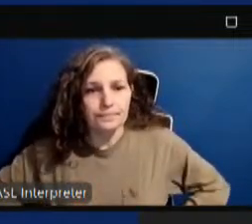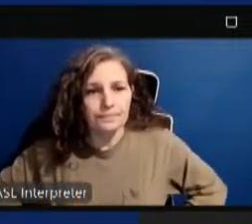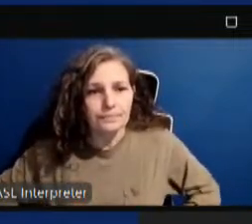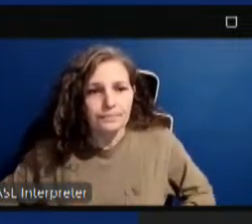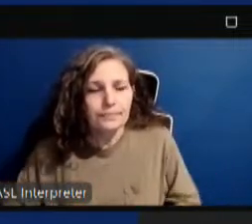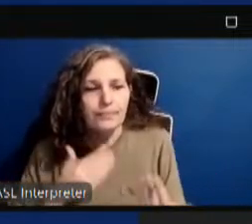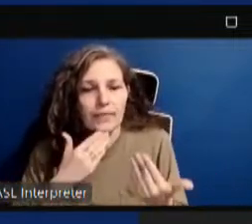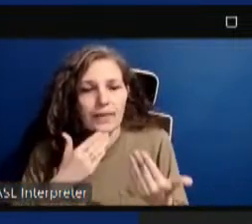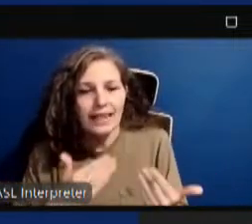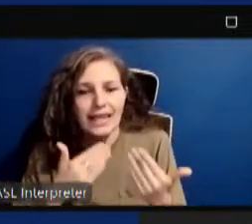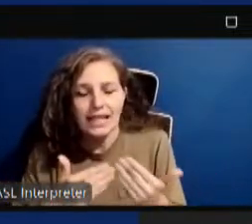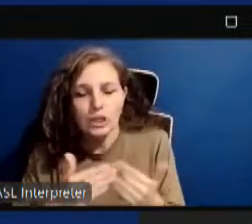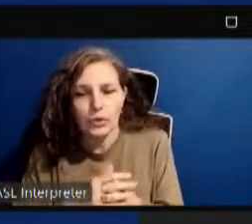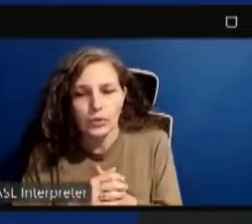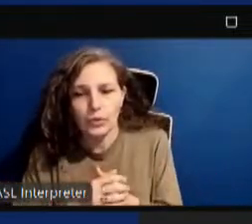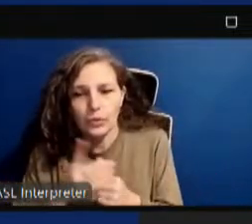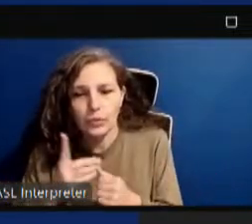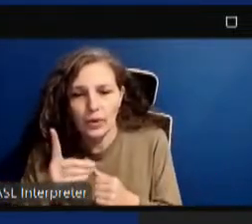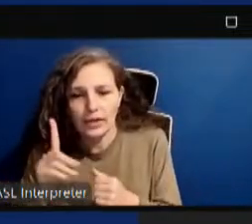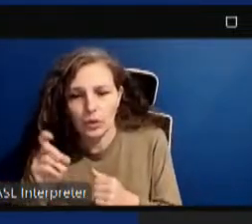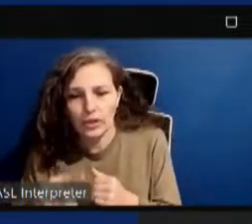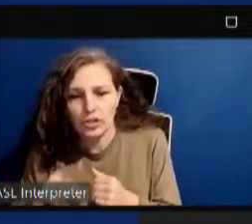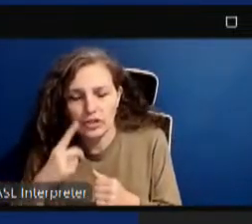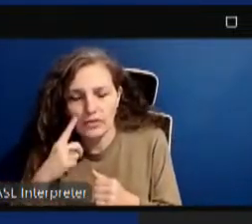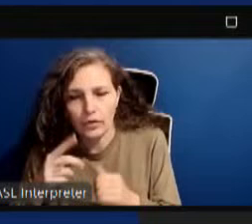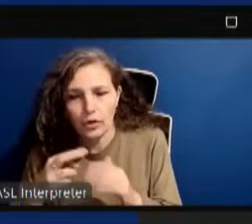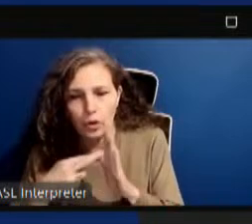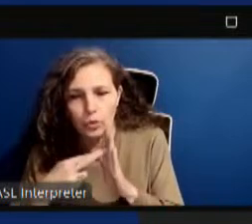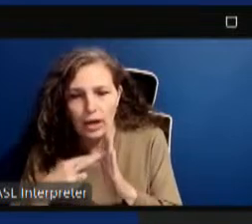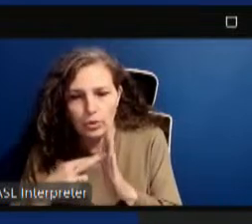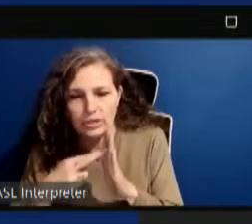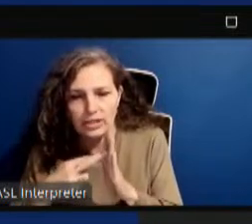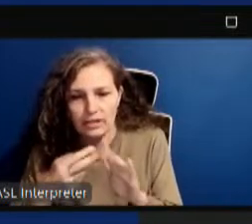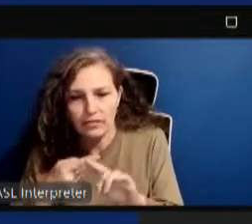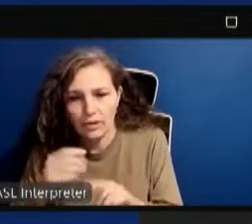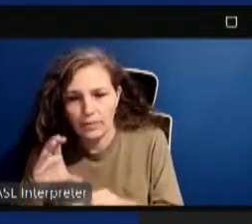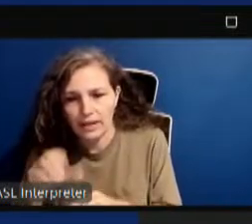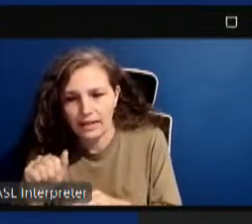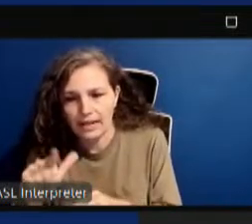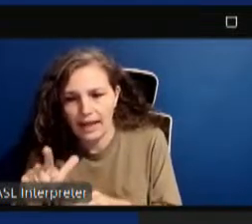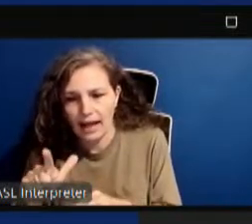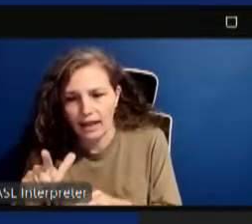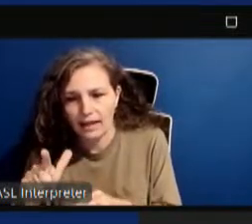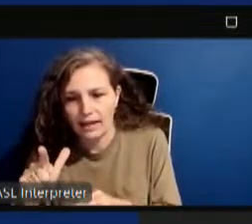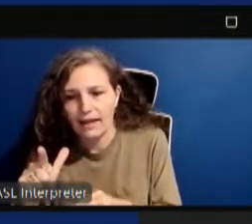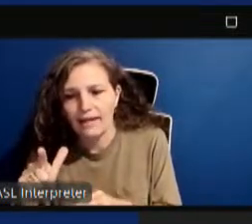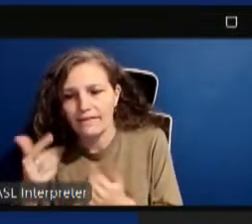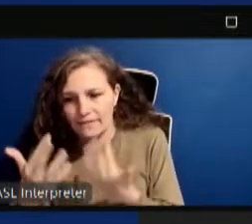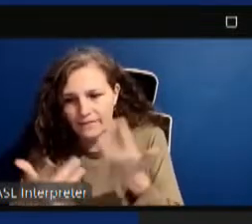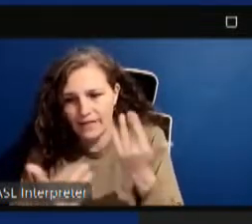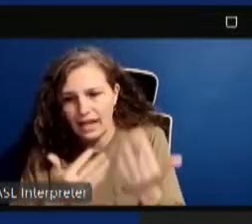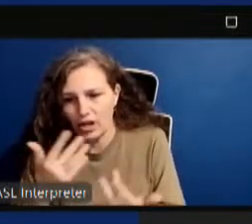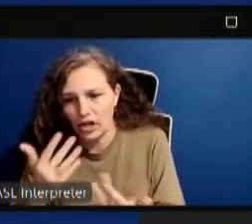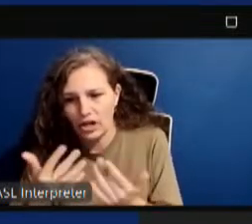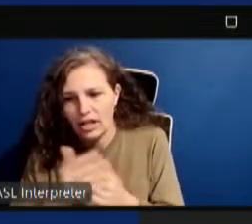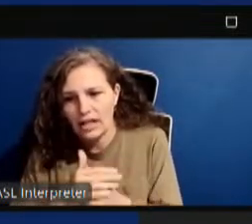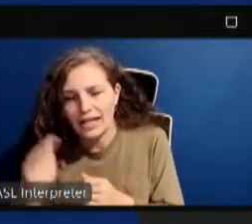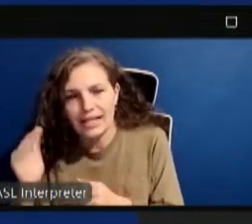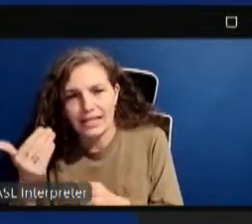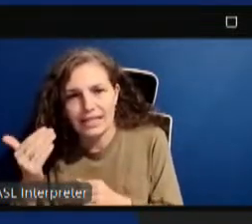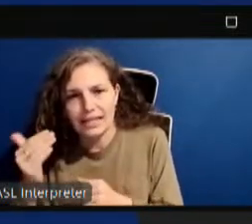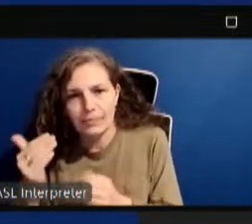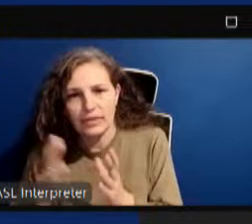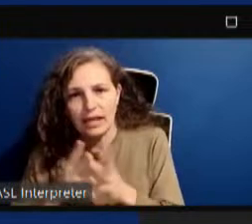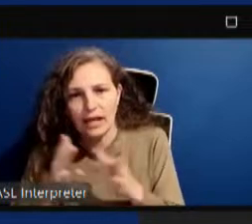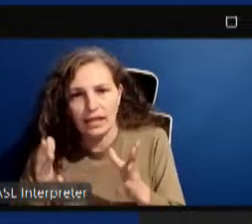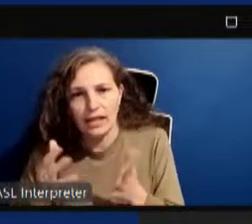Thank you. And we have a question here for our representatives from CAL FIRE. It seems like a lot of aid is tied to damage